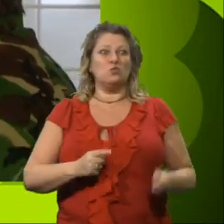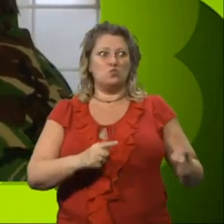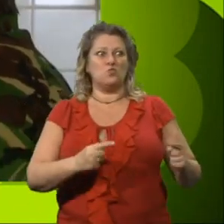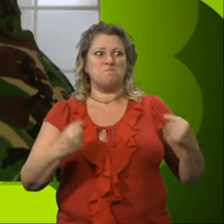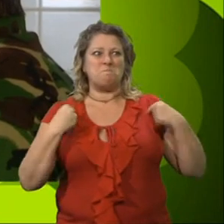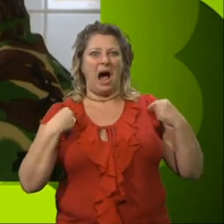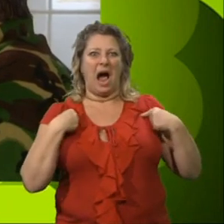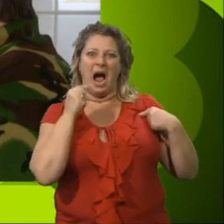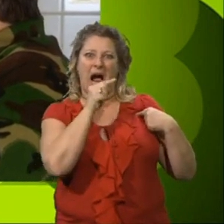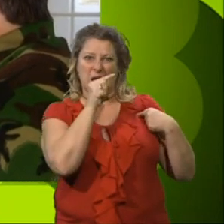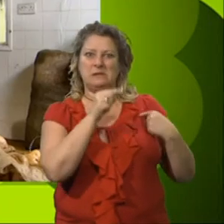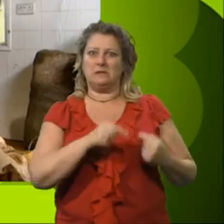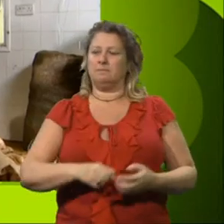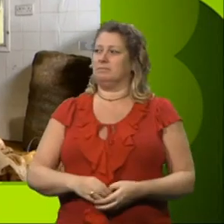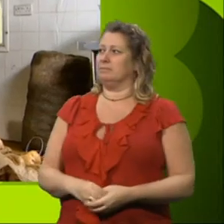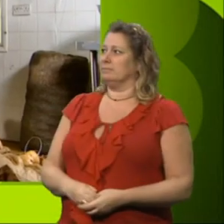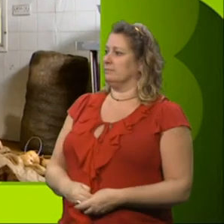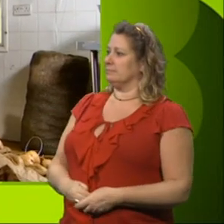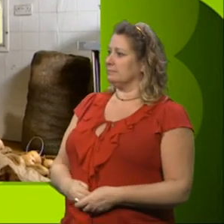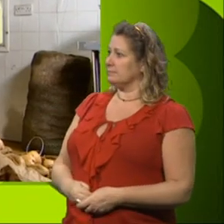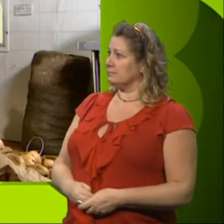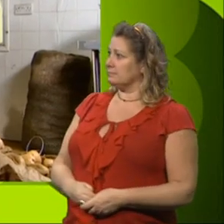me now.